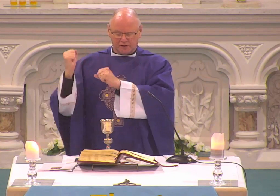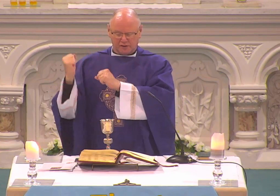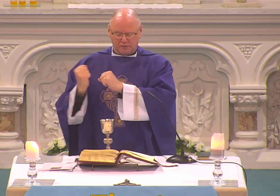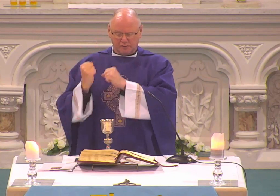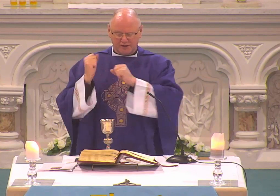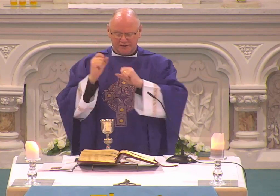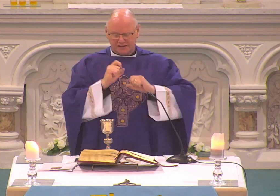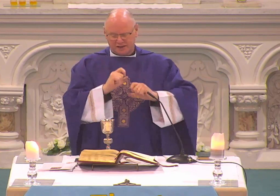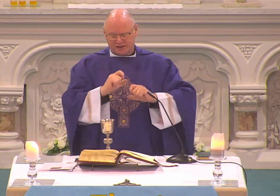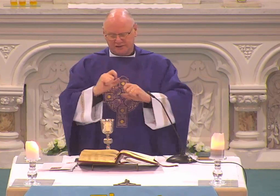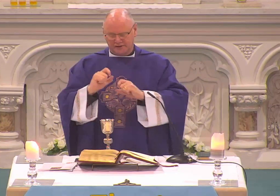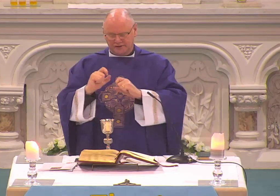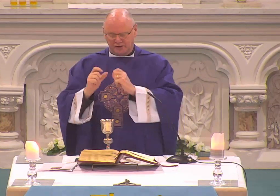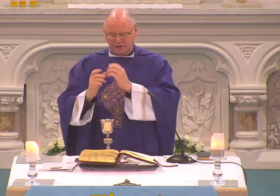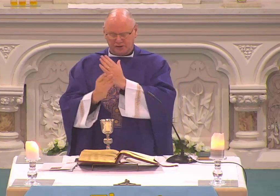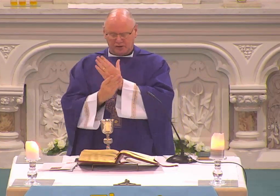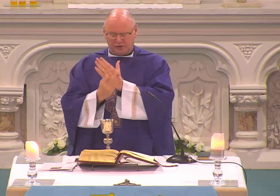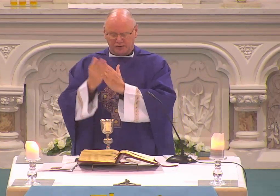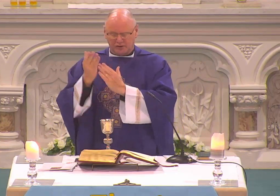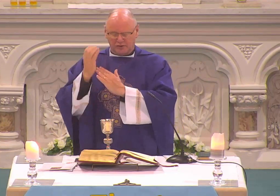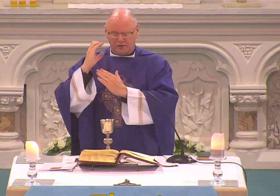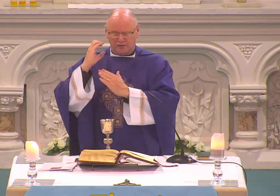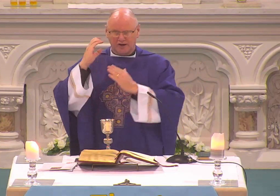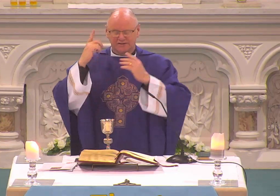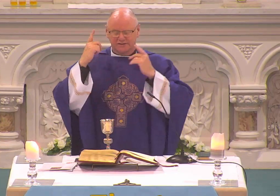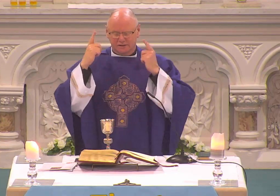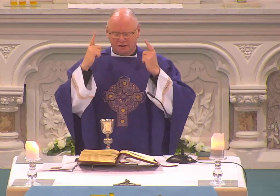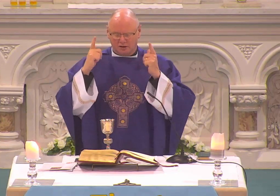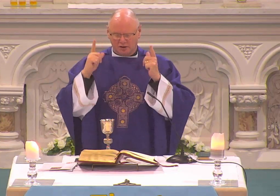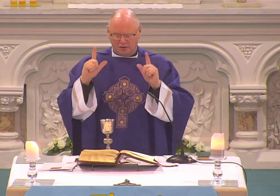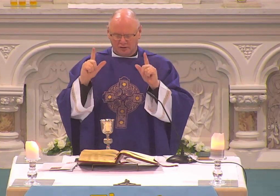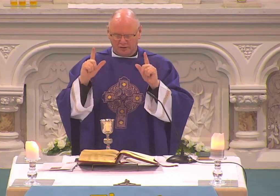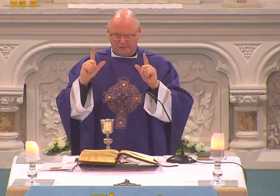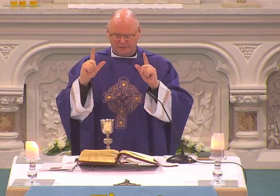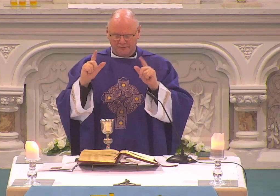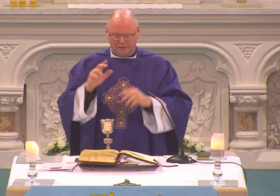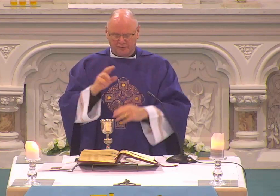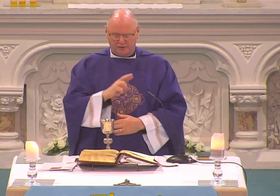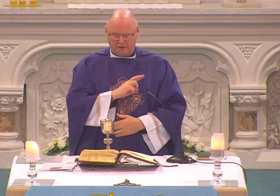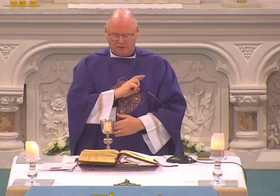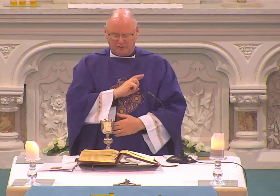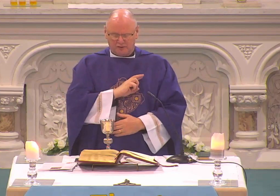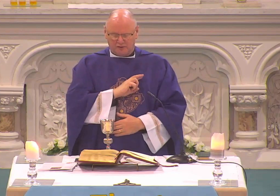Father, Almighty and Eternal God, through Christ our Lord.